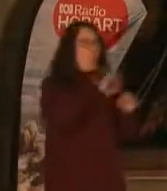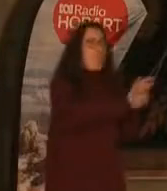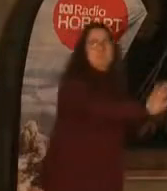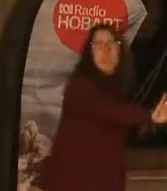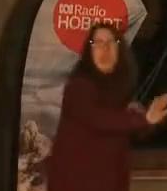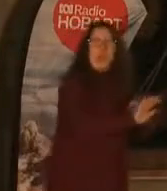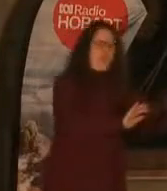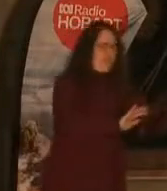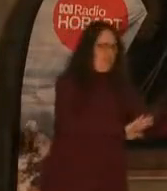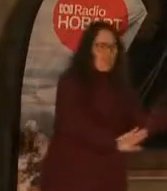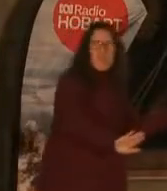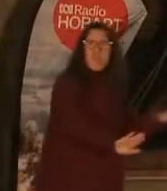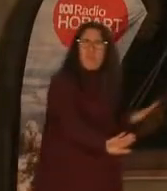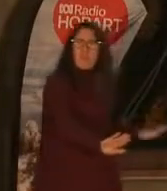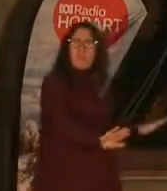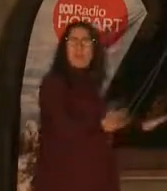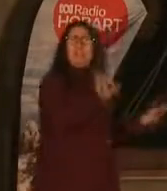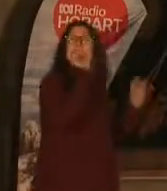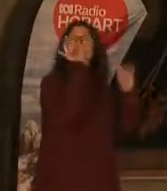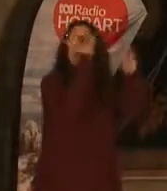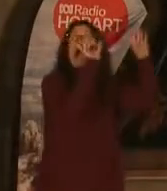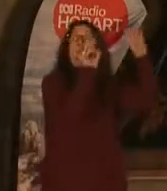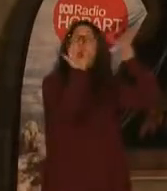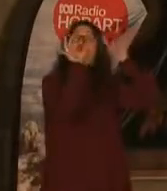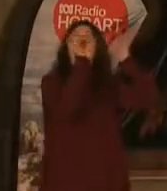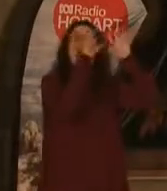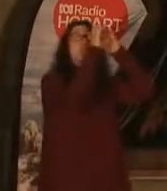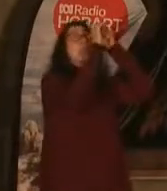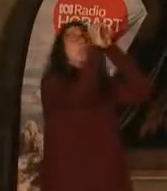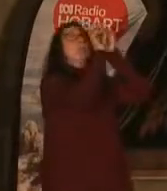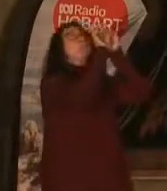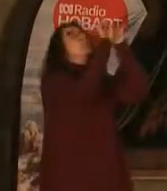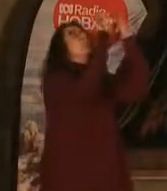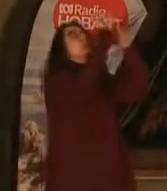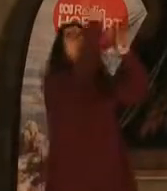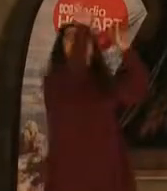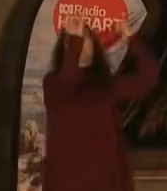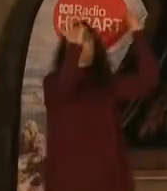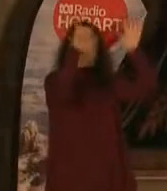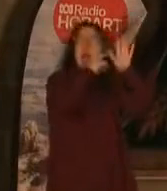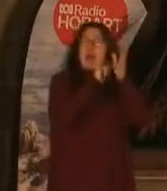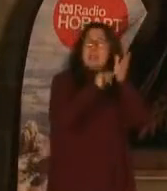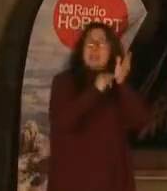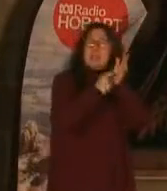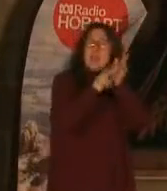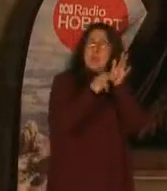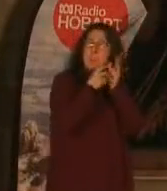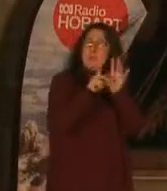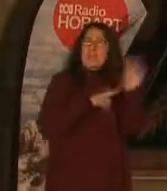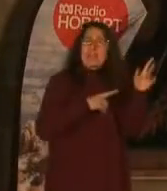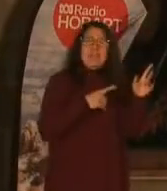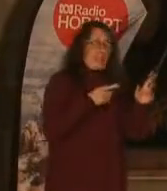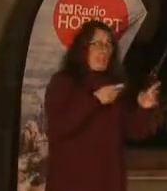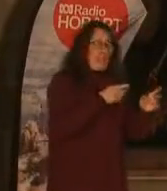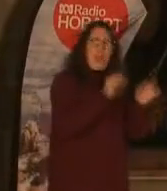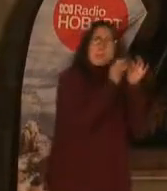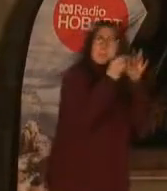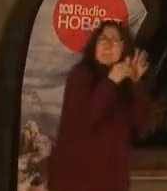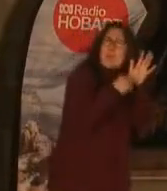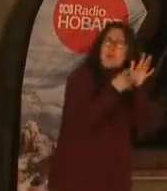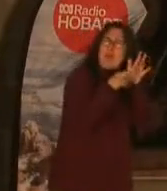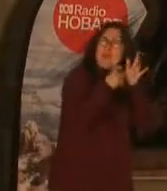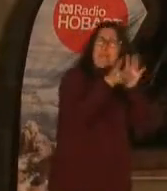at astronomy and look at the study of, botany, and animals,